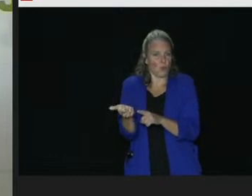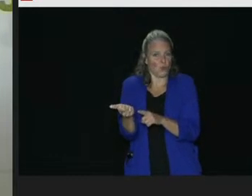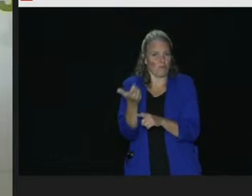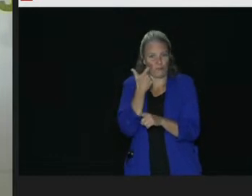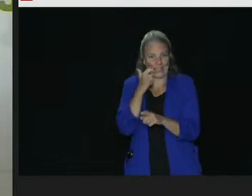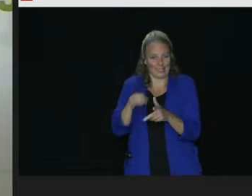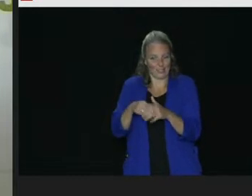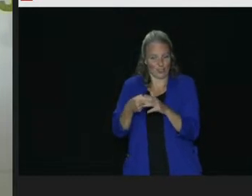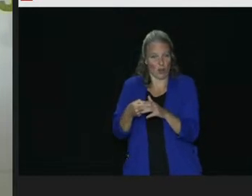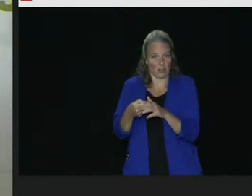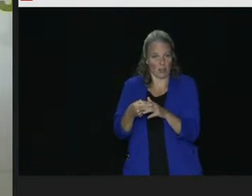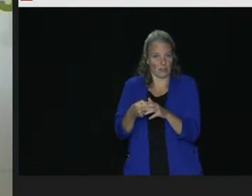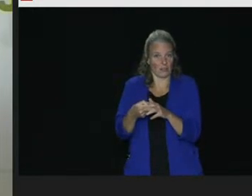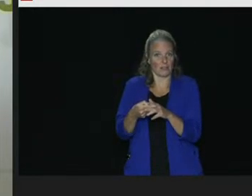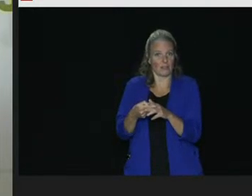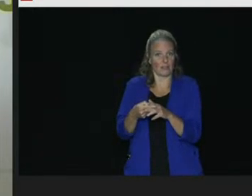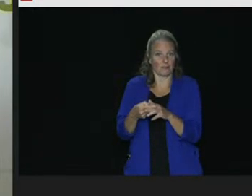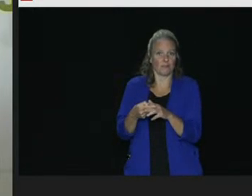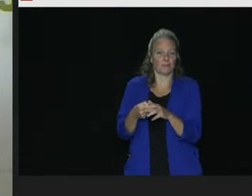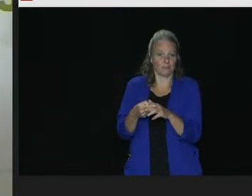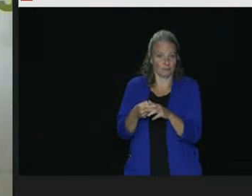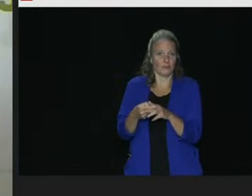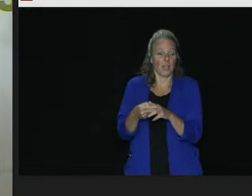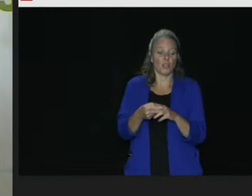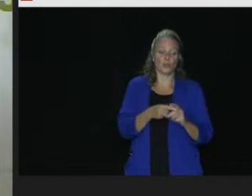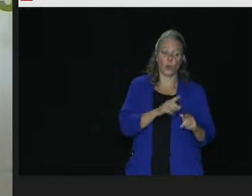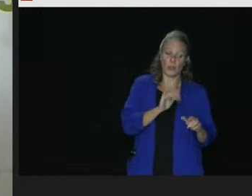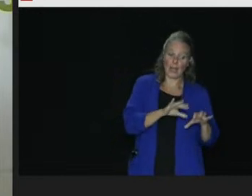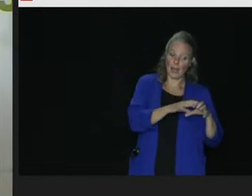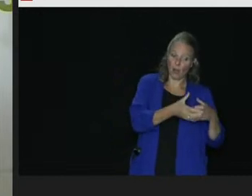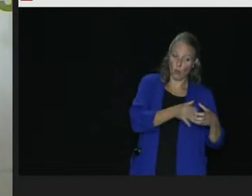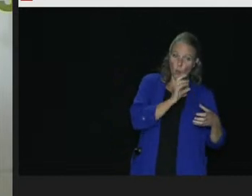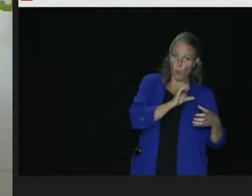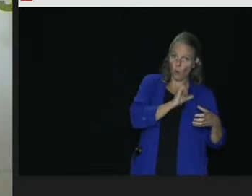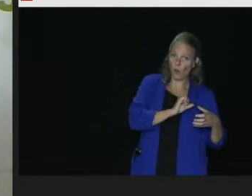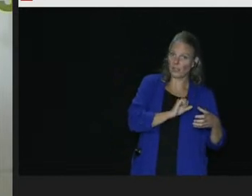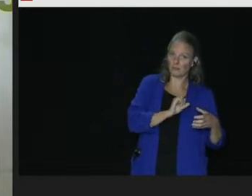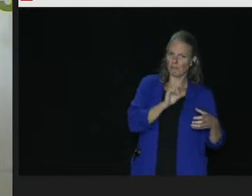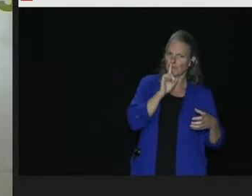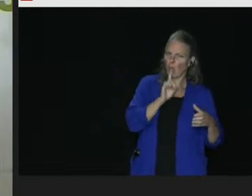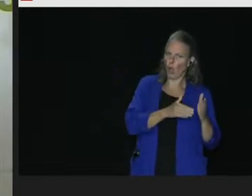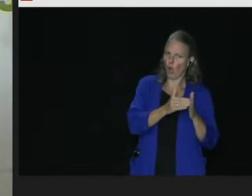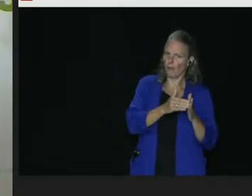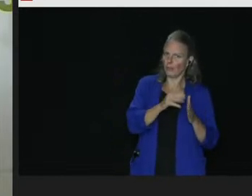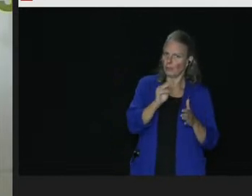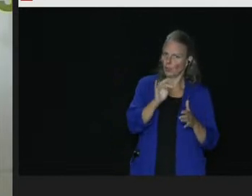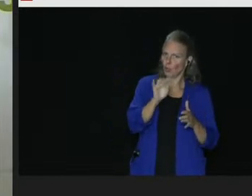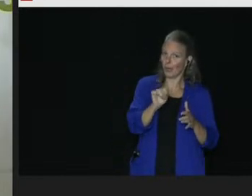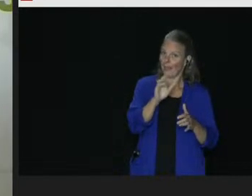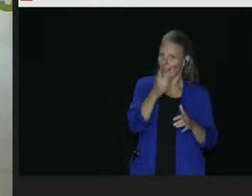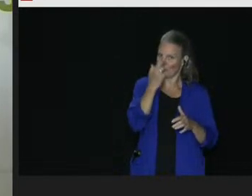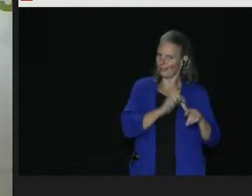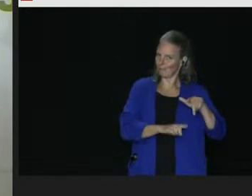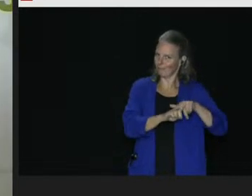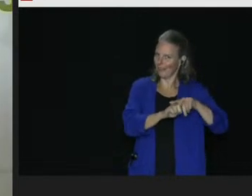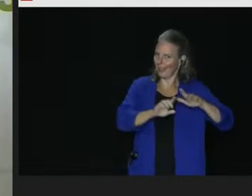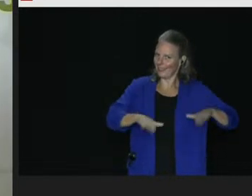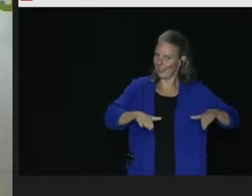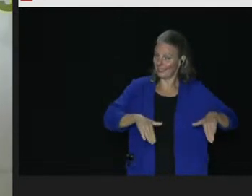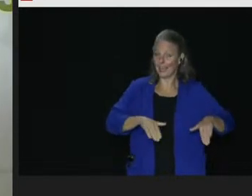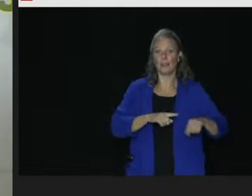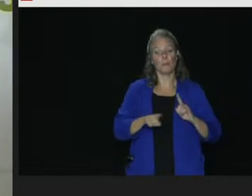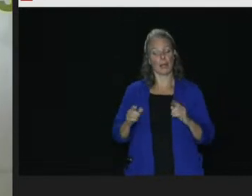events following Moderna necessarily in that age group, but more in the younger adults. But in any case, I